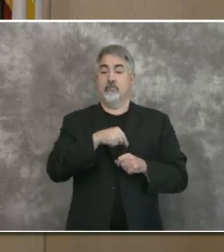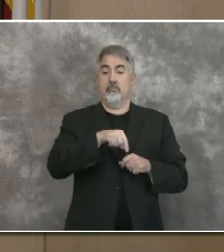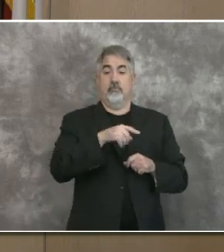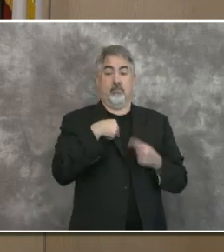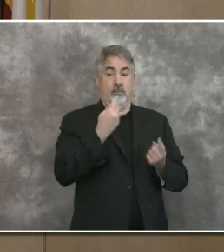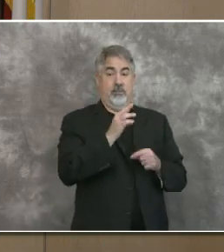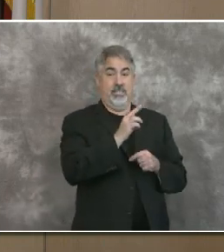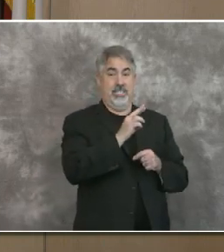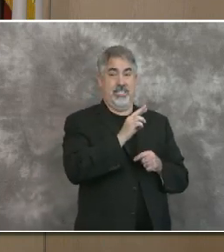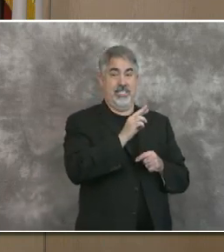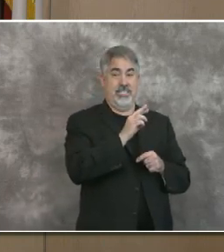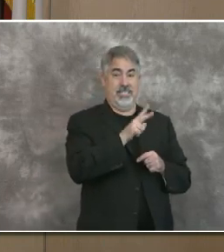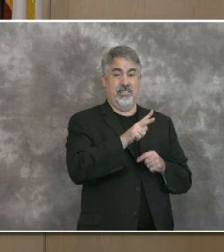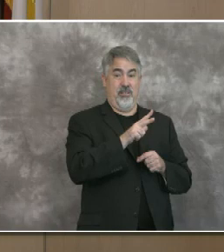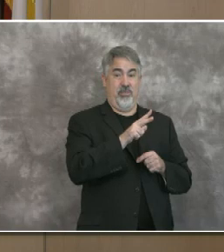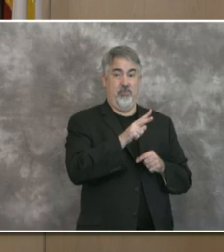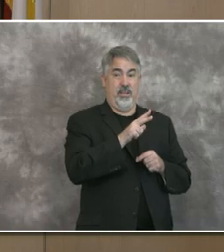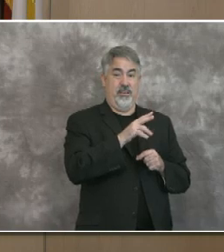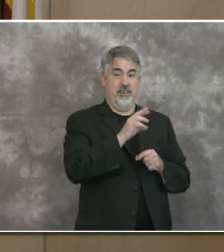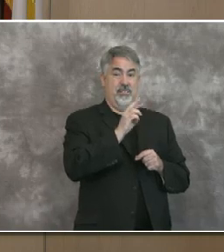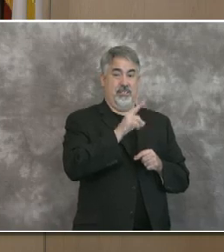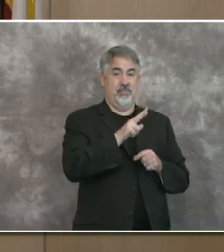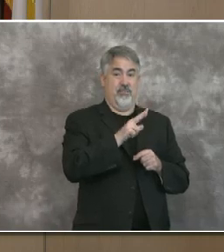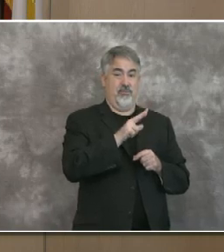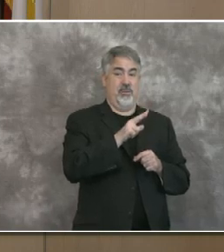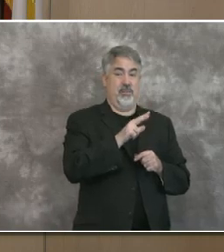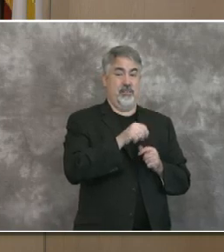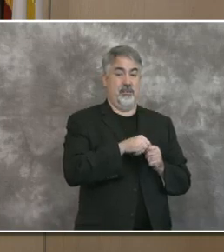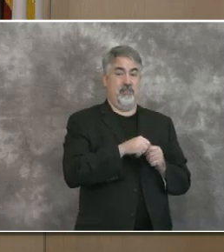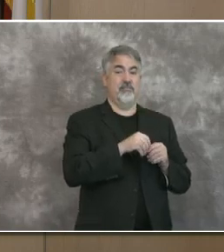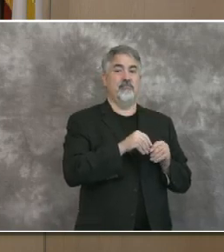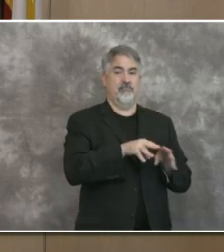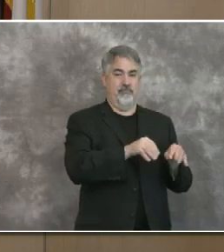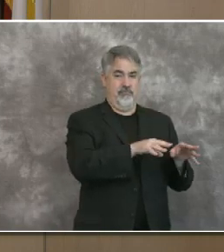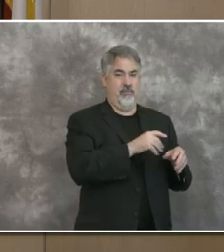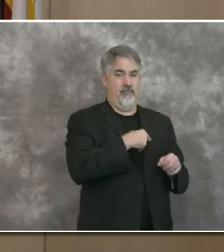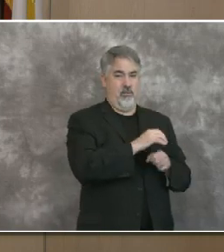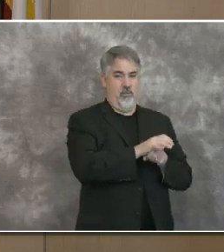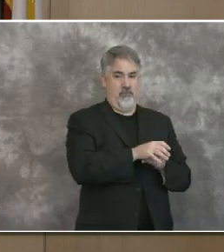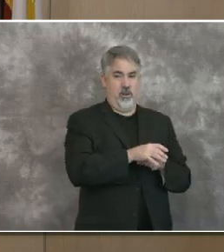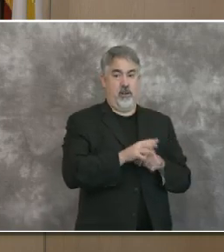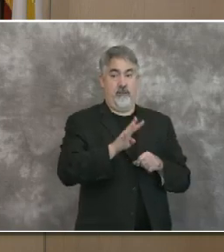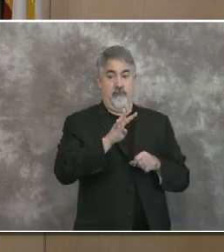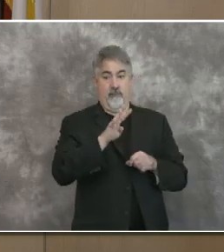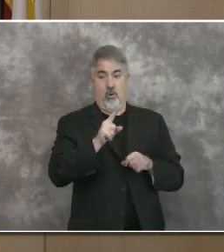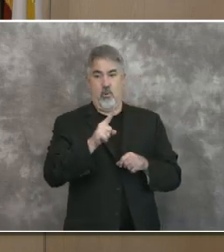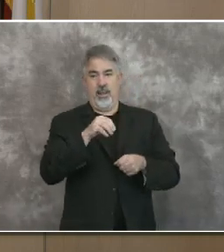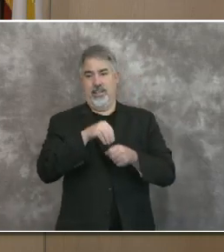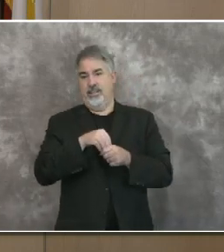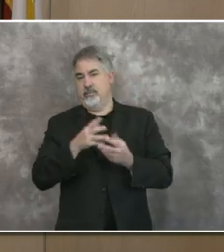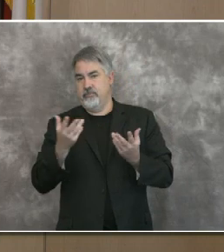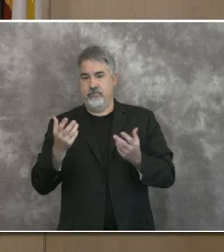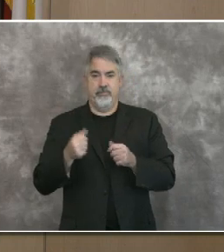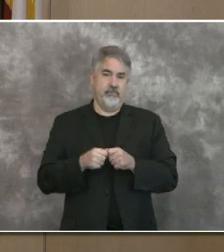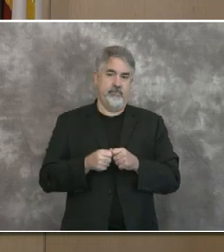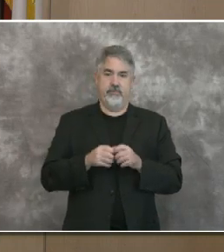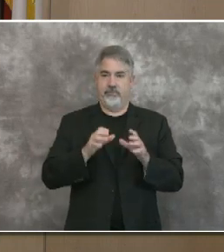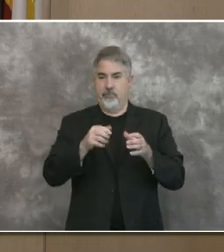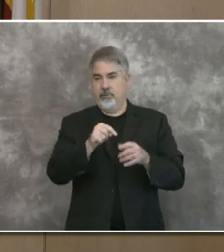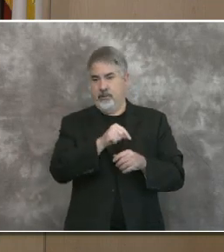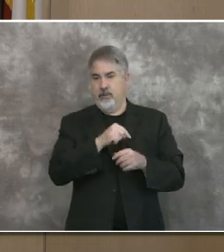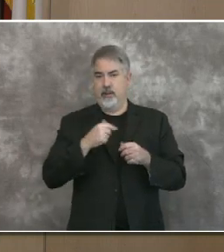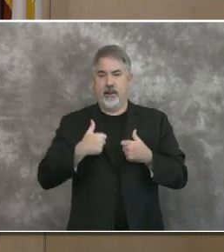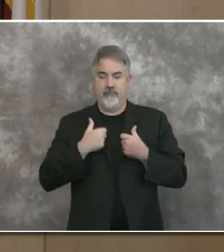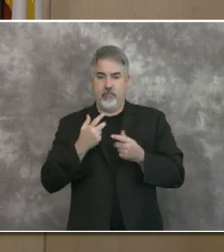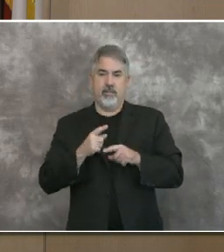63 confirmed active outbreaks. Of these active outbreaks, 41 are in congregate facilities, 1 new outbreak